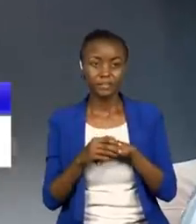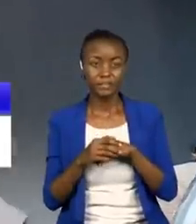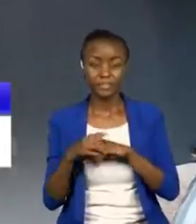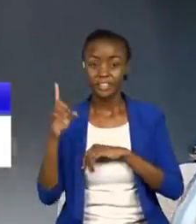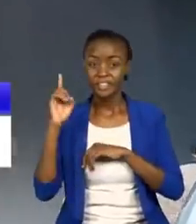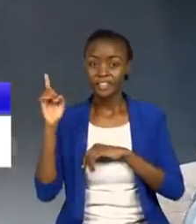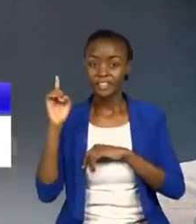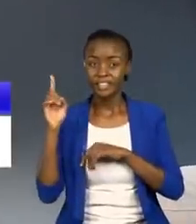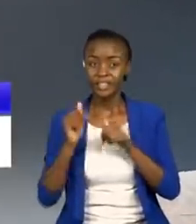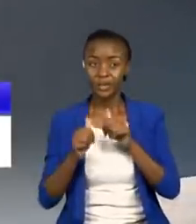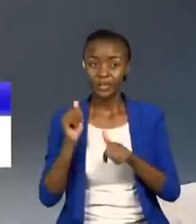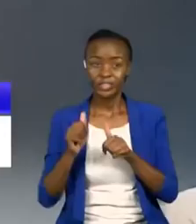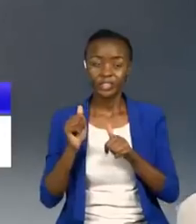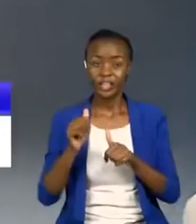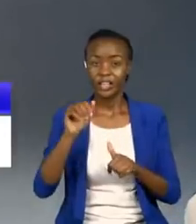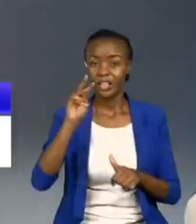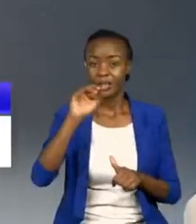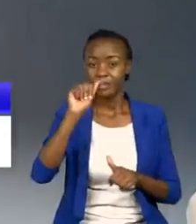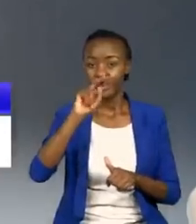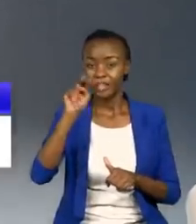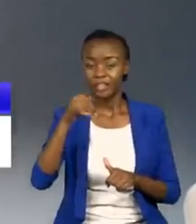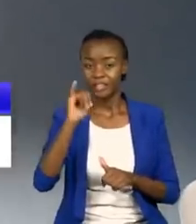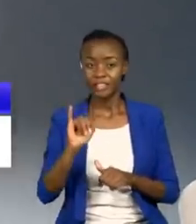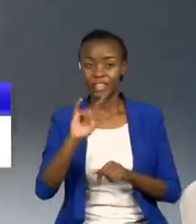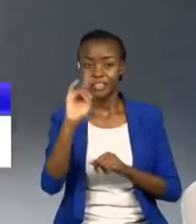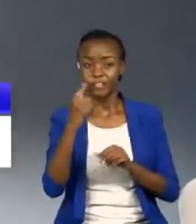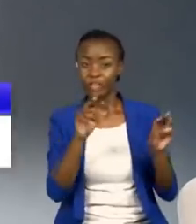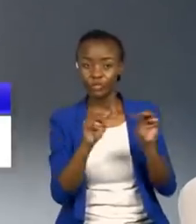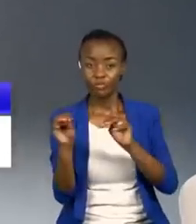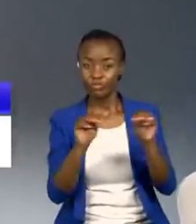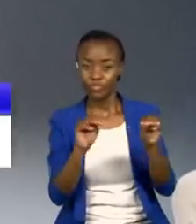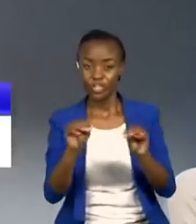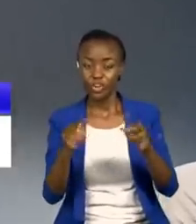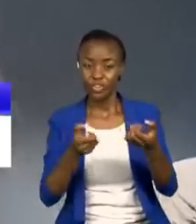This is Barkat Manji, the first mobile barber in the country.